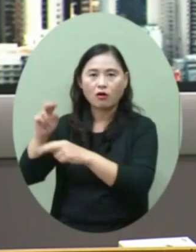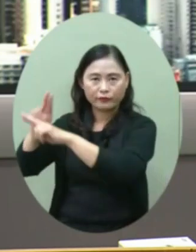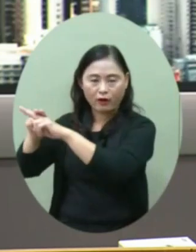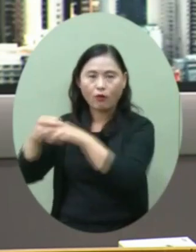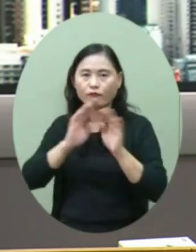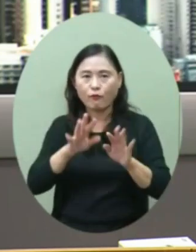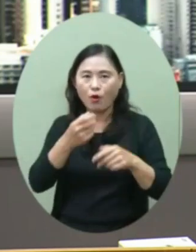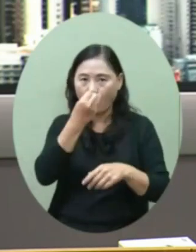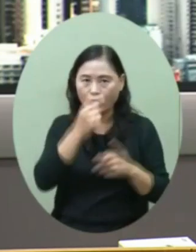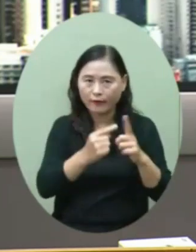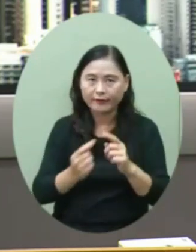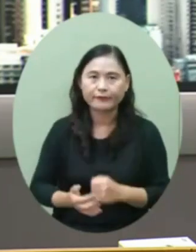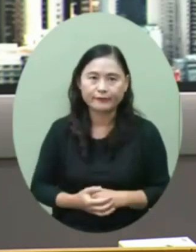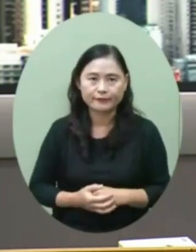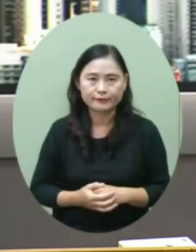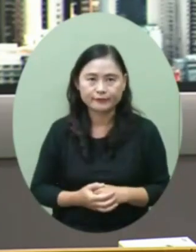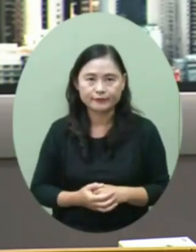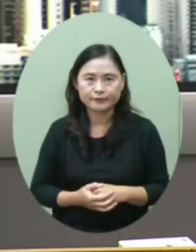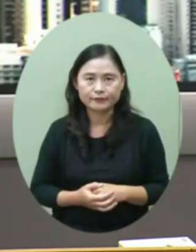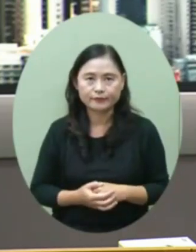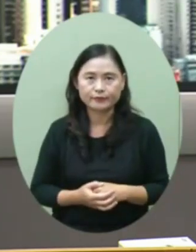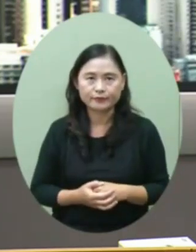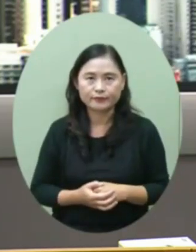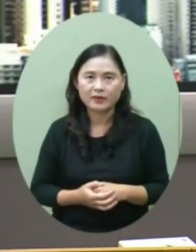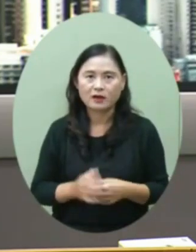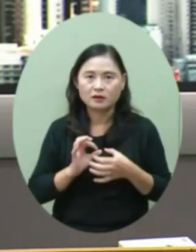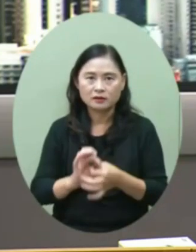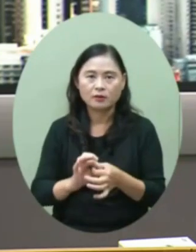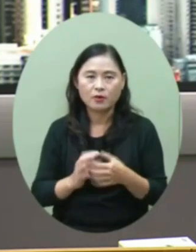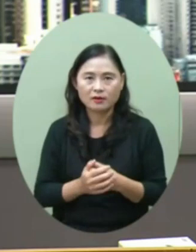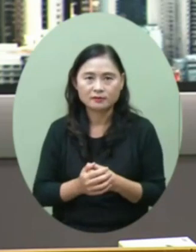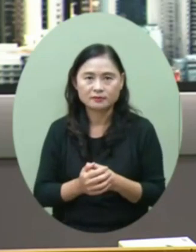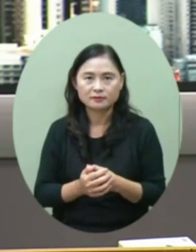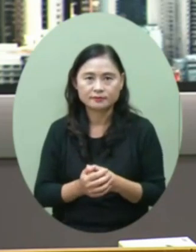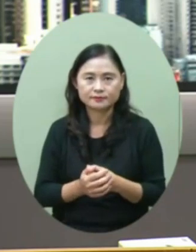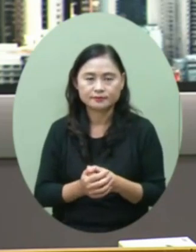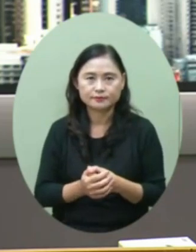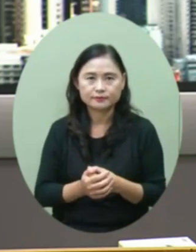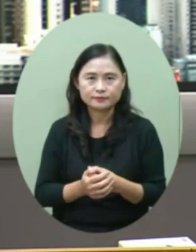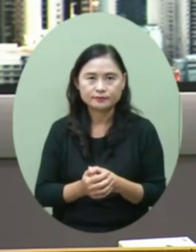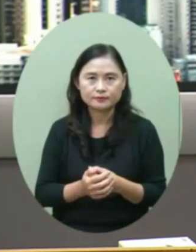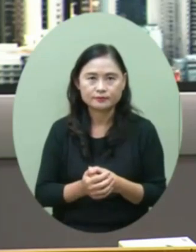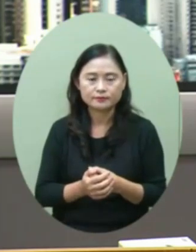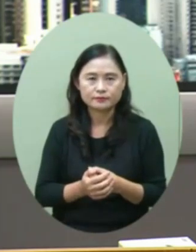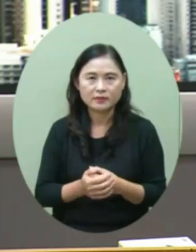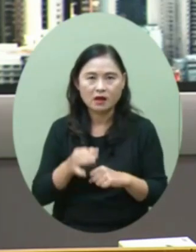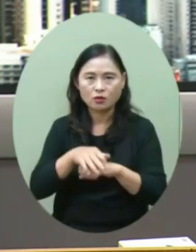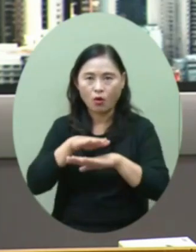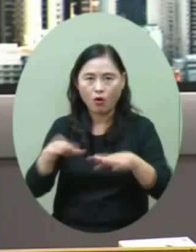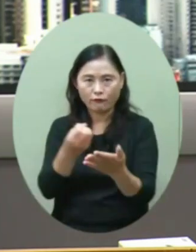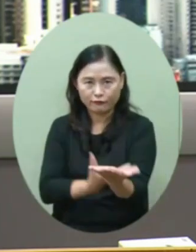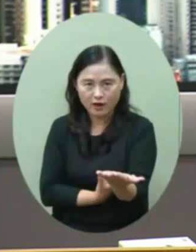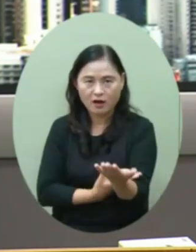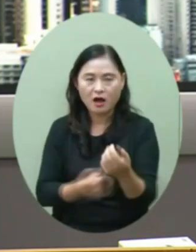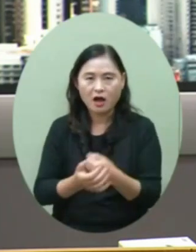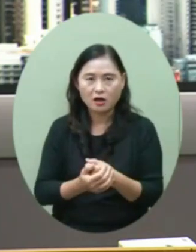finally, about the relationship between this piece of national security law and Basic Law 23. Yes, we have been